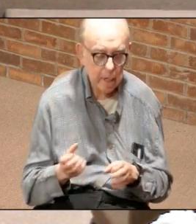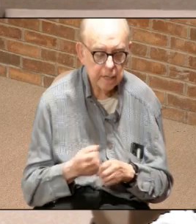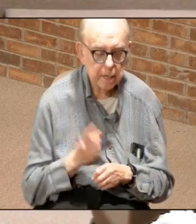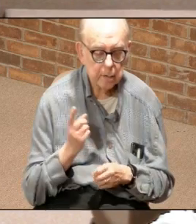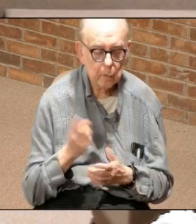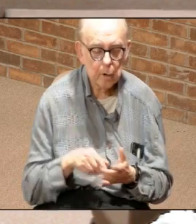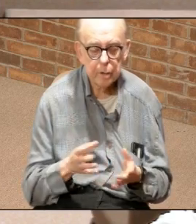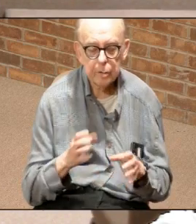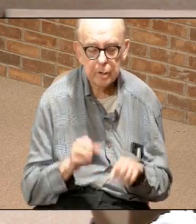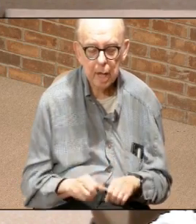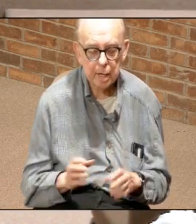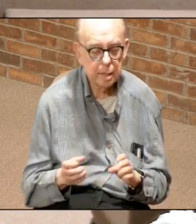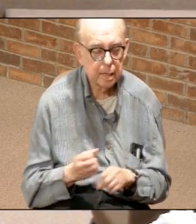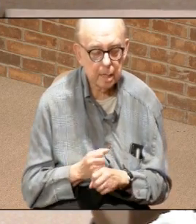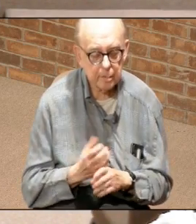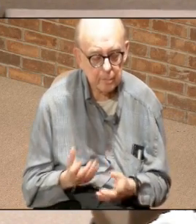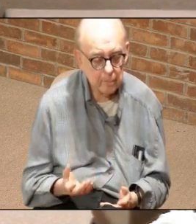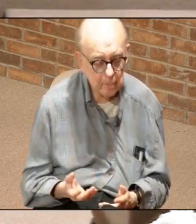can.